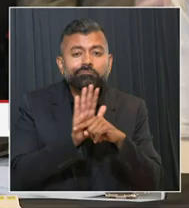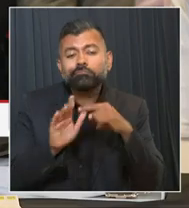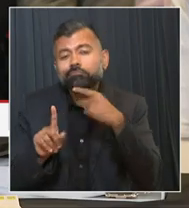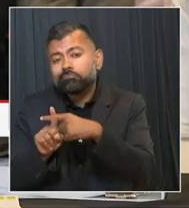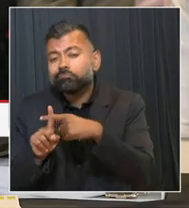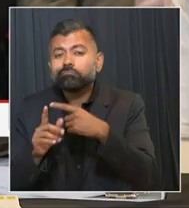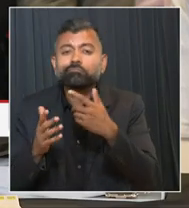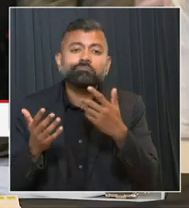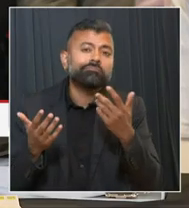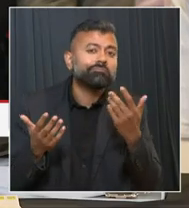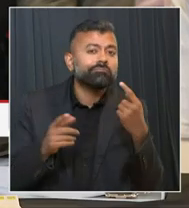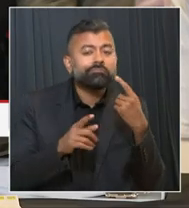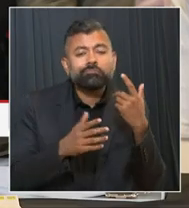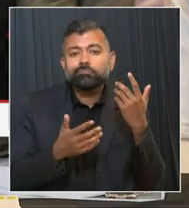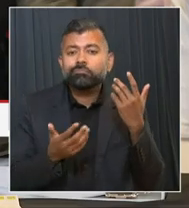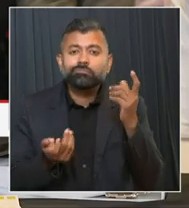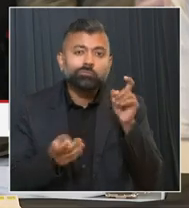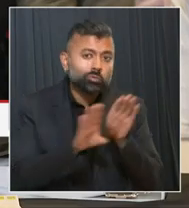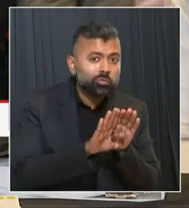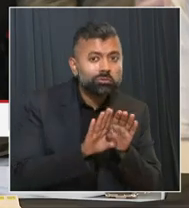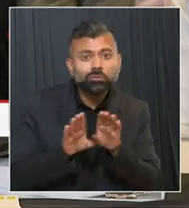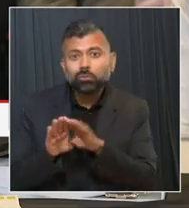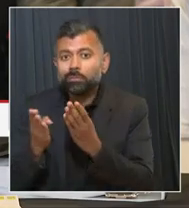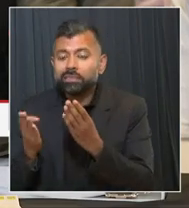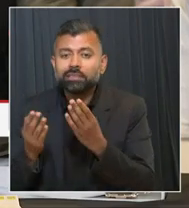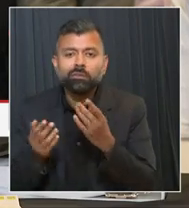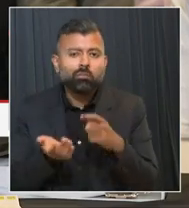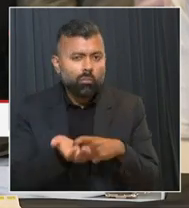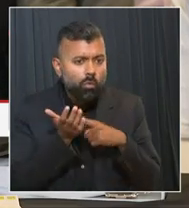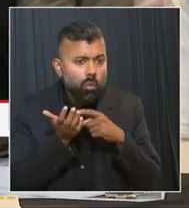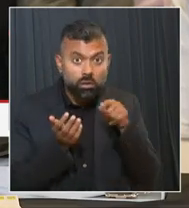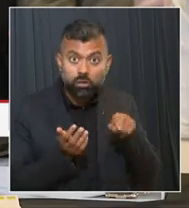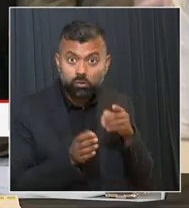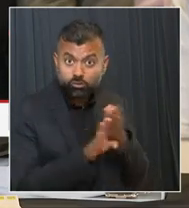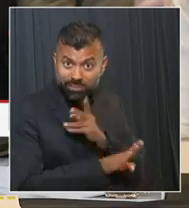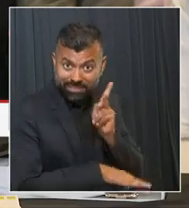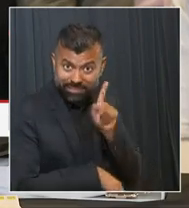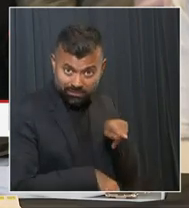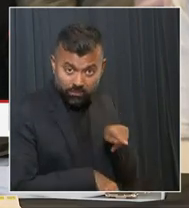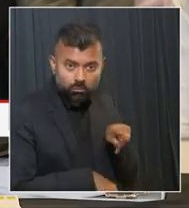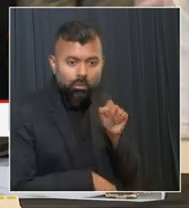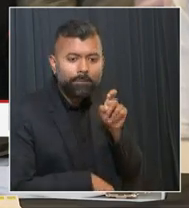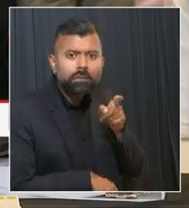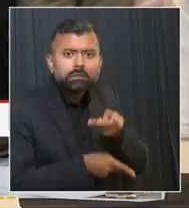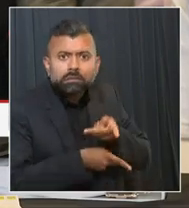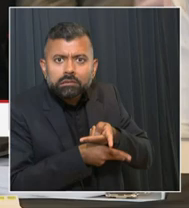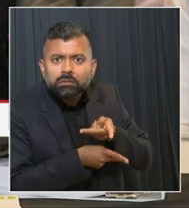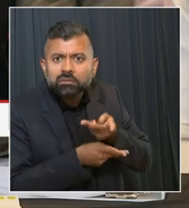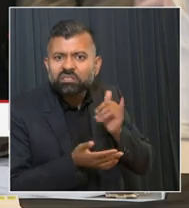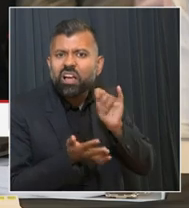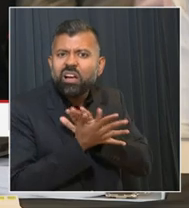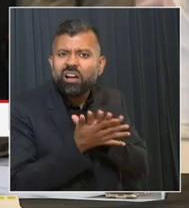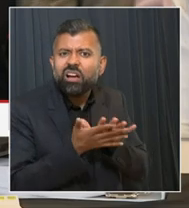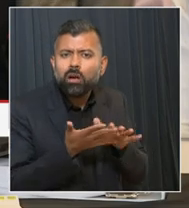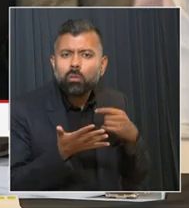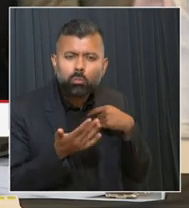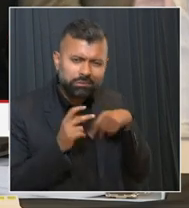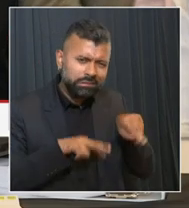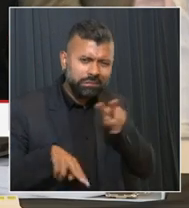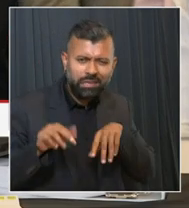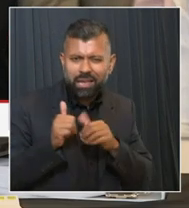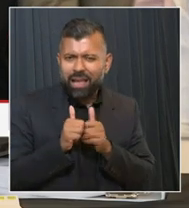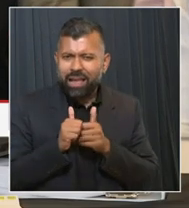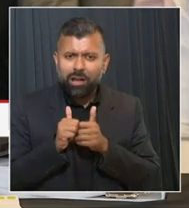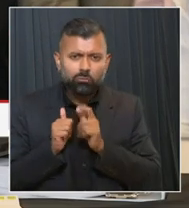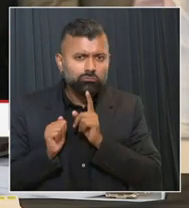raised have to do with preschool children or children who need childcare, and we made some decisions